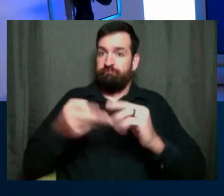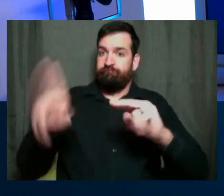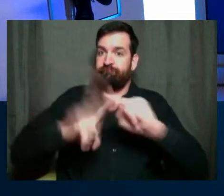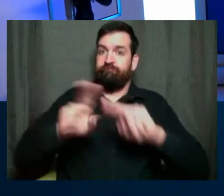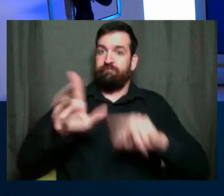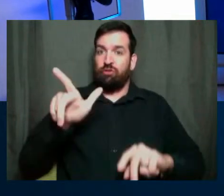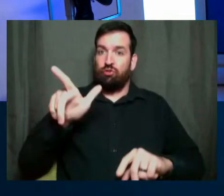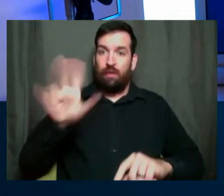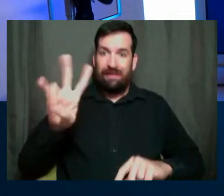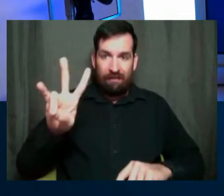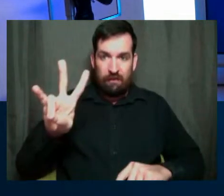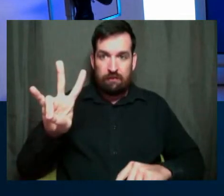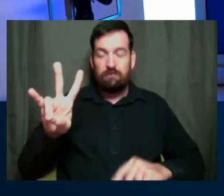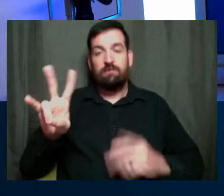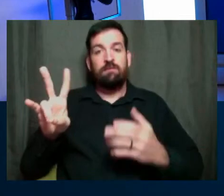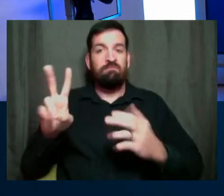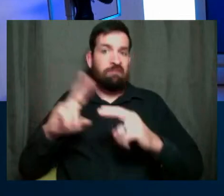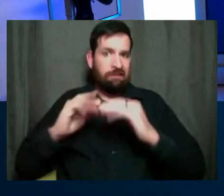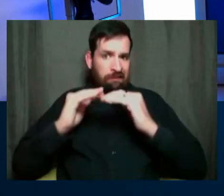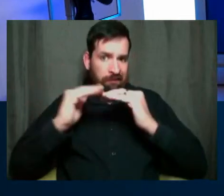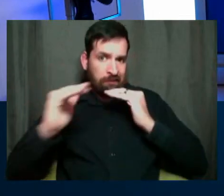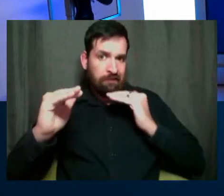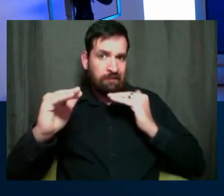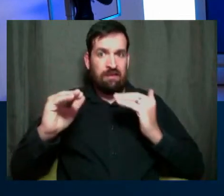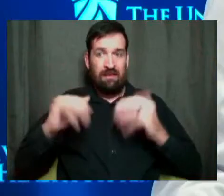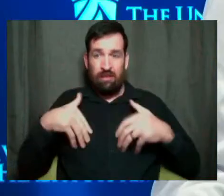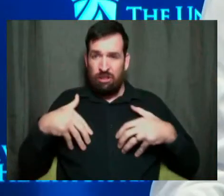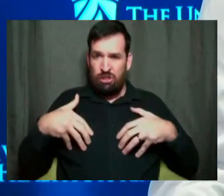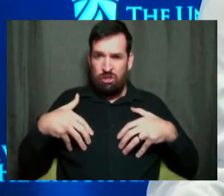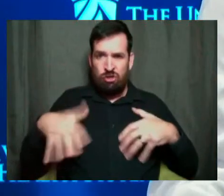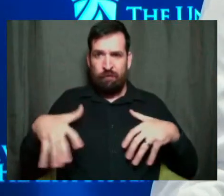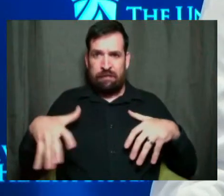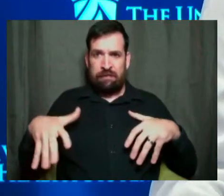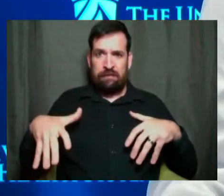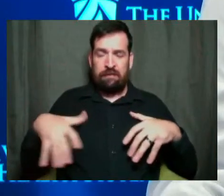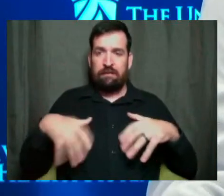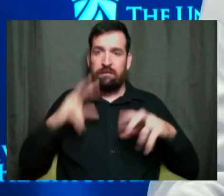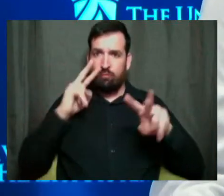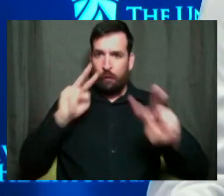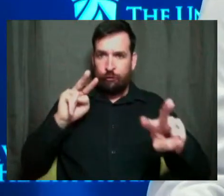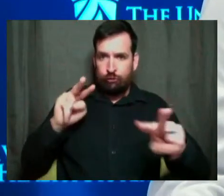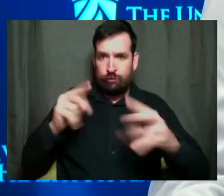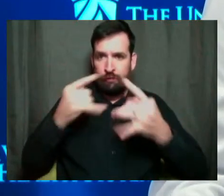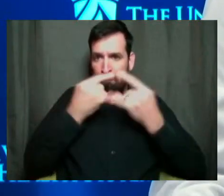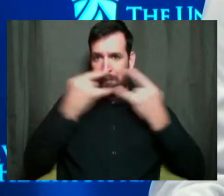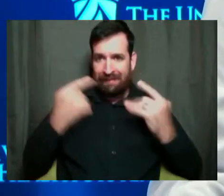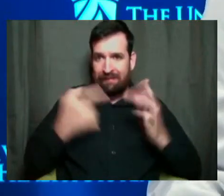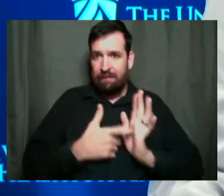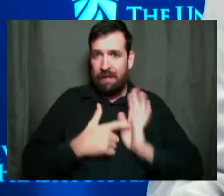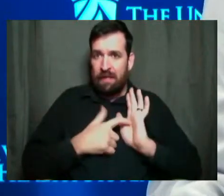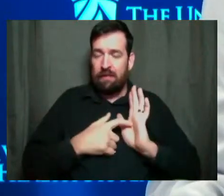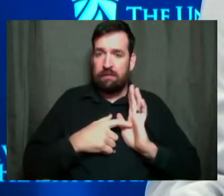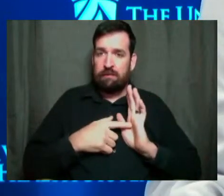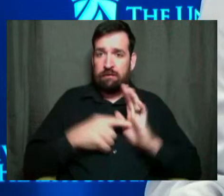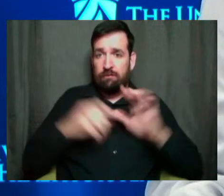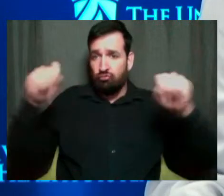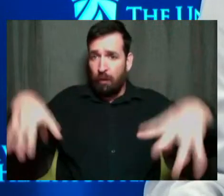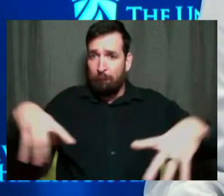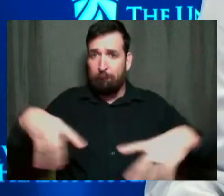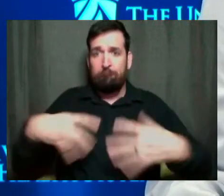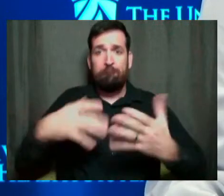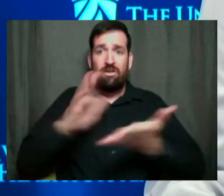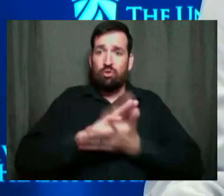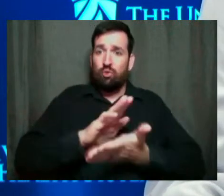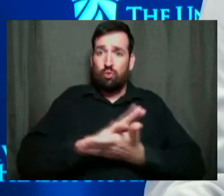dip back down. We're pretty nervous though because we're watching mask mandates kind of dissipate from schools and other places. And so I